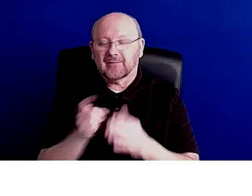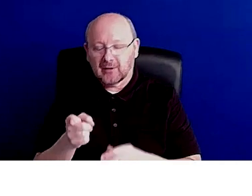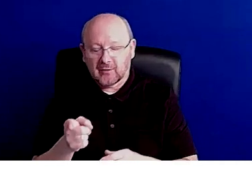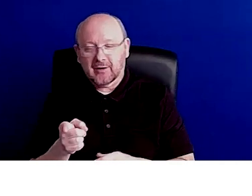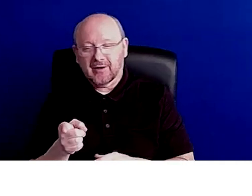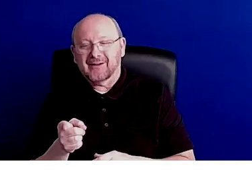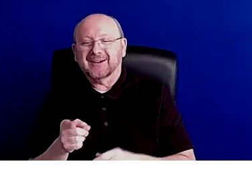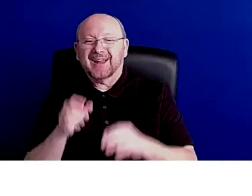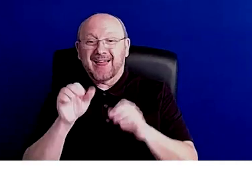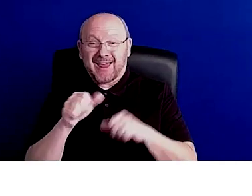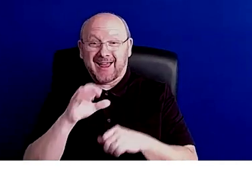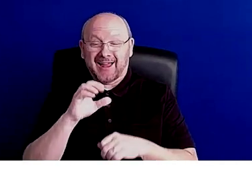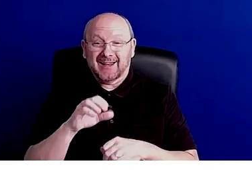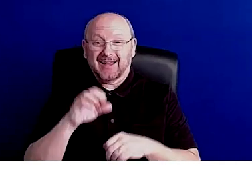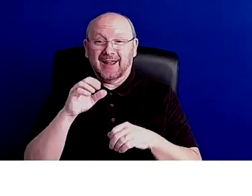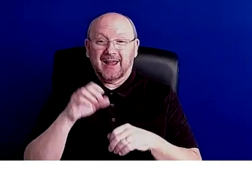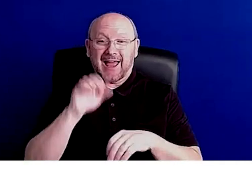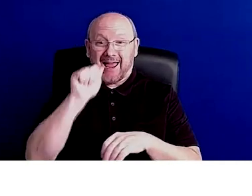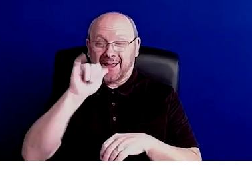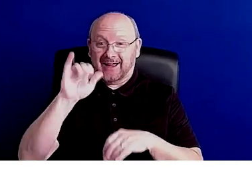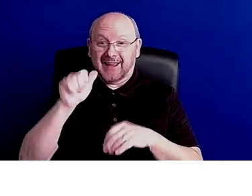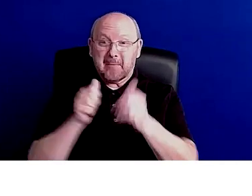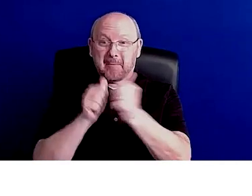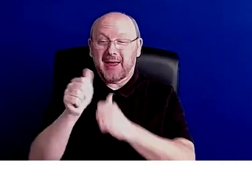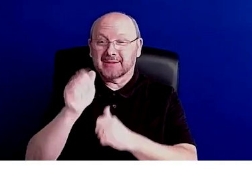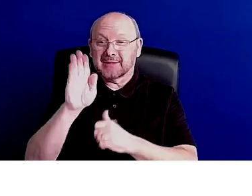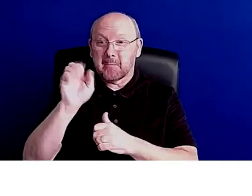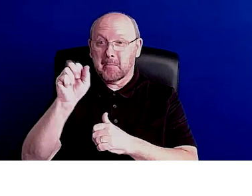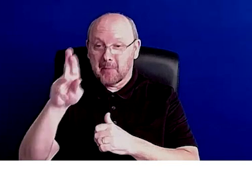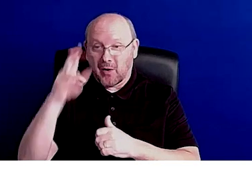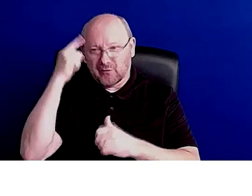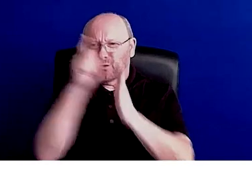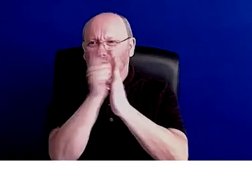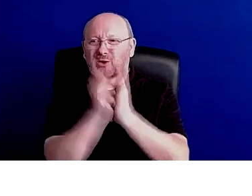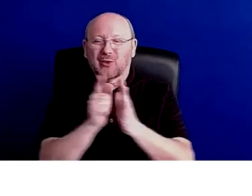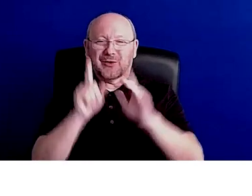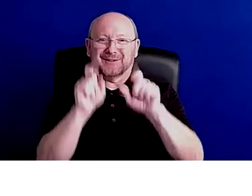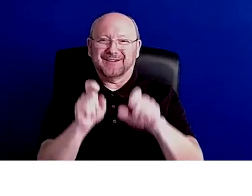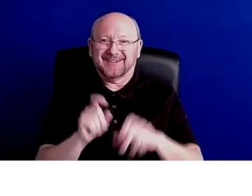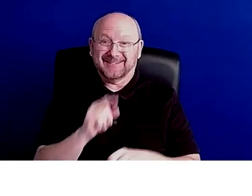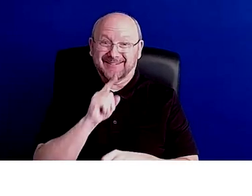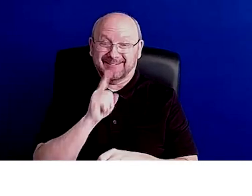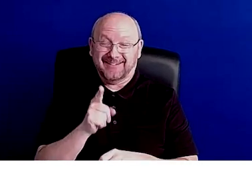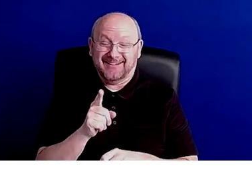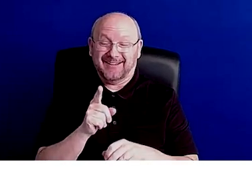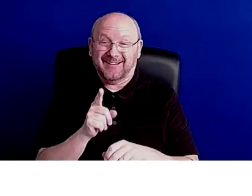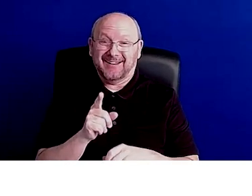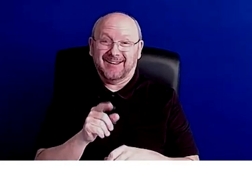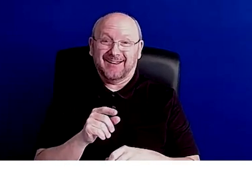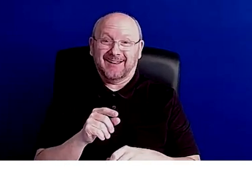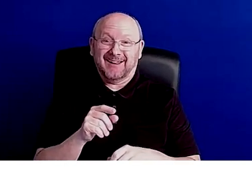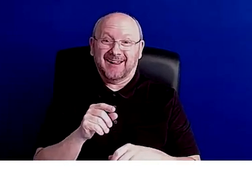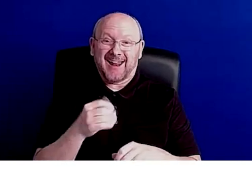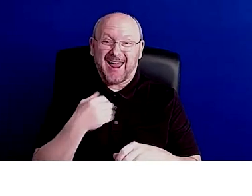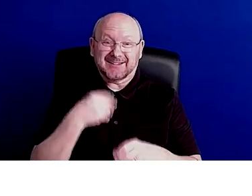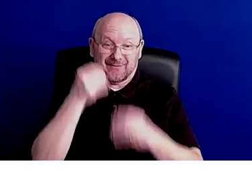mean, it's not passed the bar. Question is who is feeding it the information Exactly. and how are they feeding it? Well, I think that it just took the